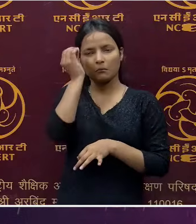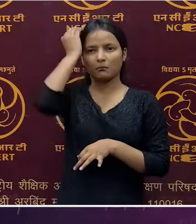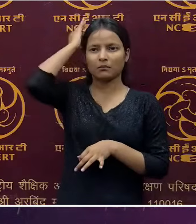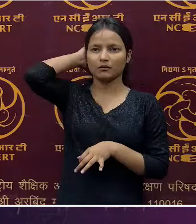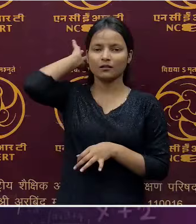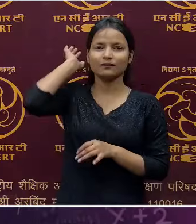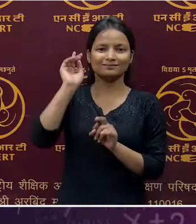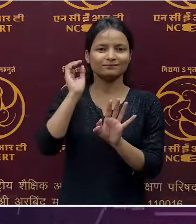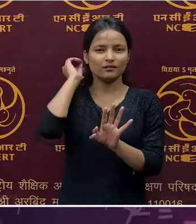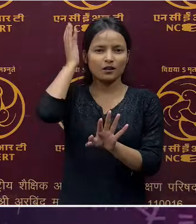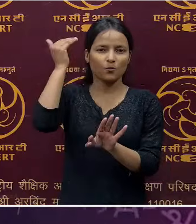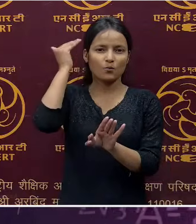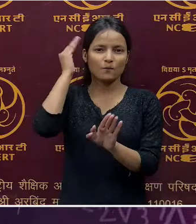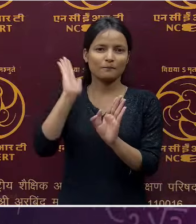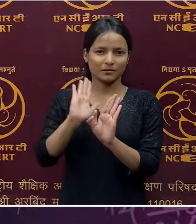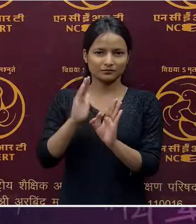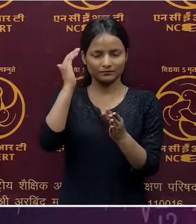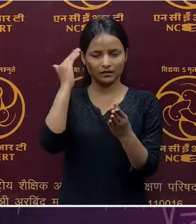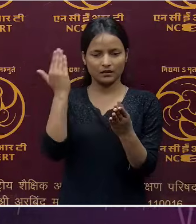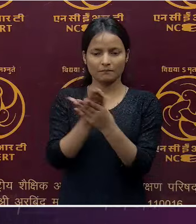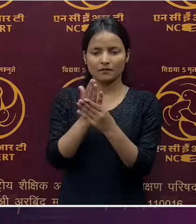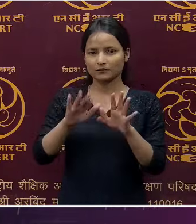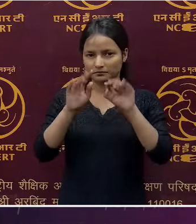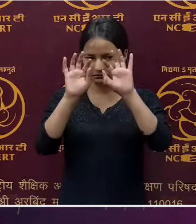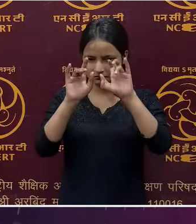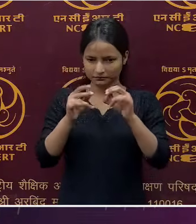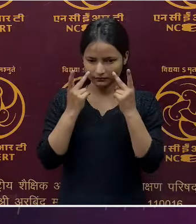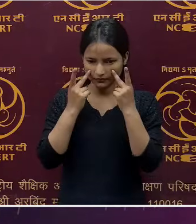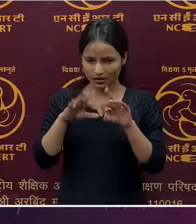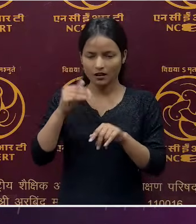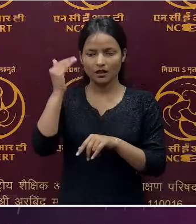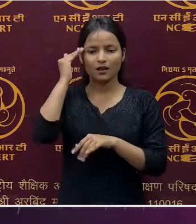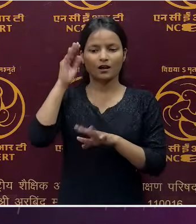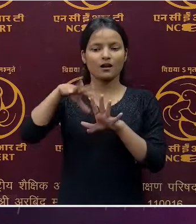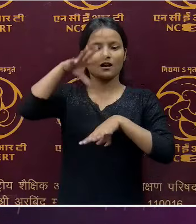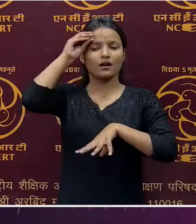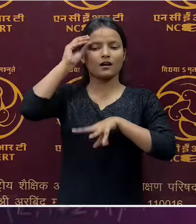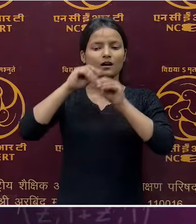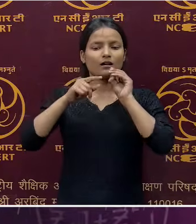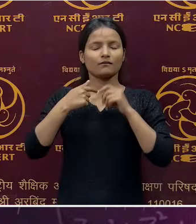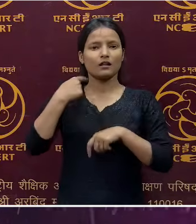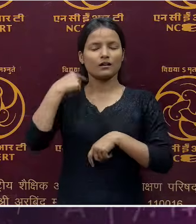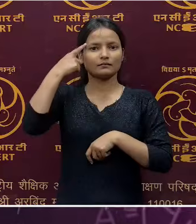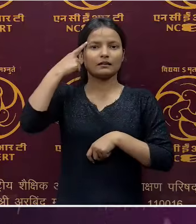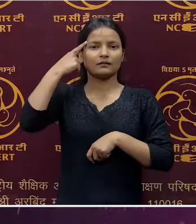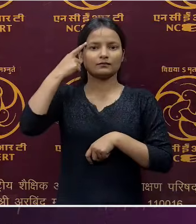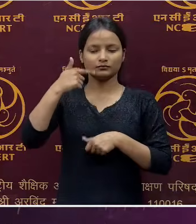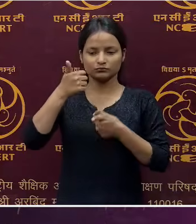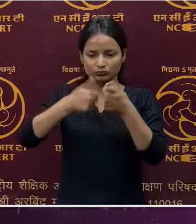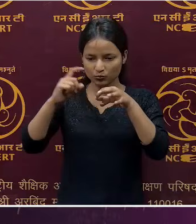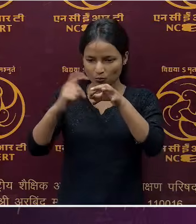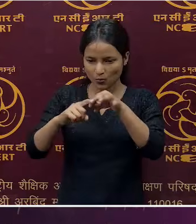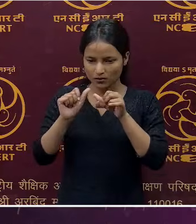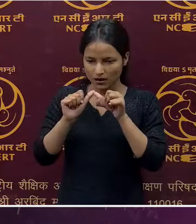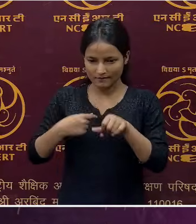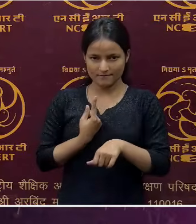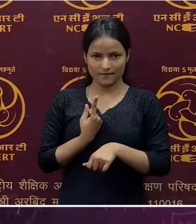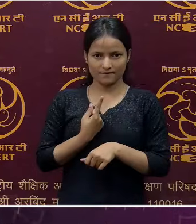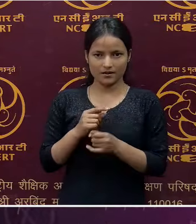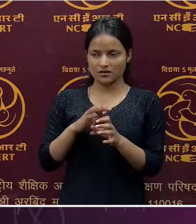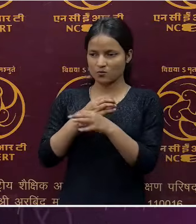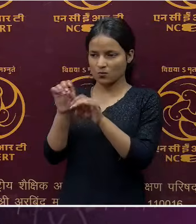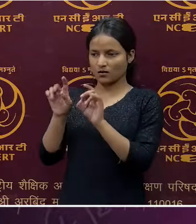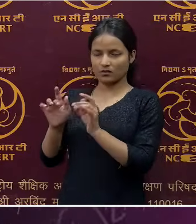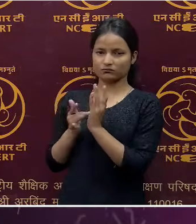not. So student can do that. So the most important last part is the self-assessment. This is the fourth part